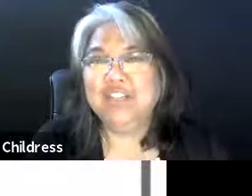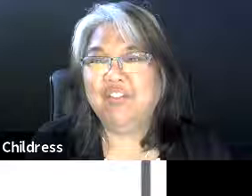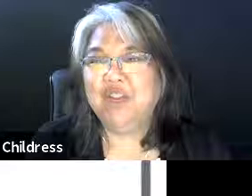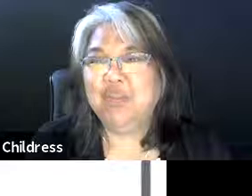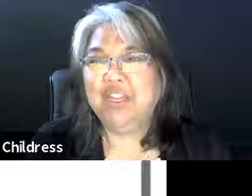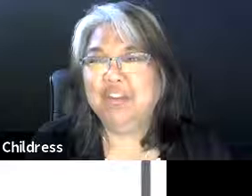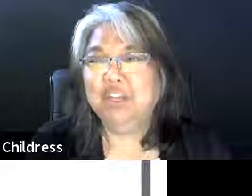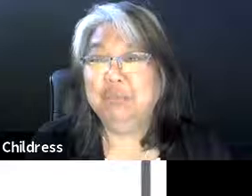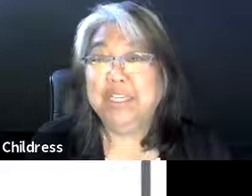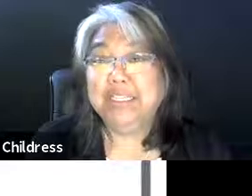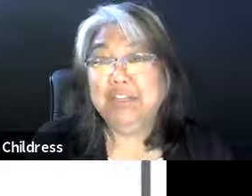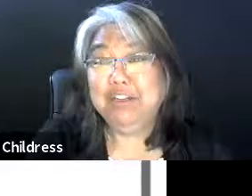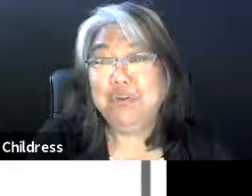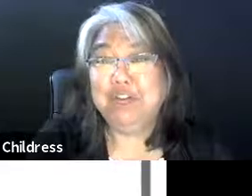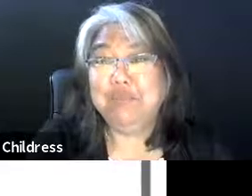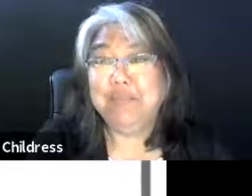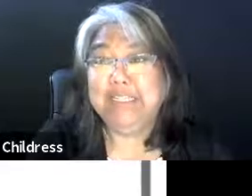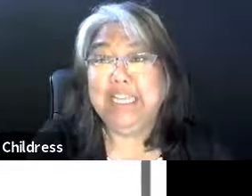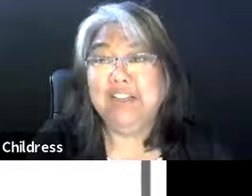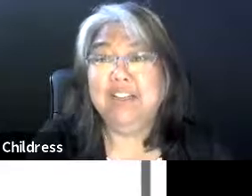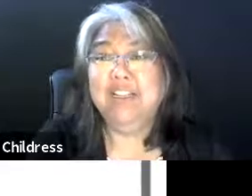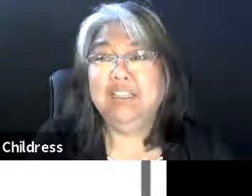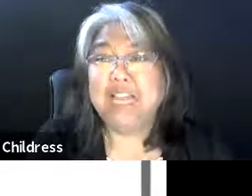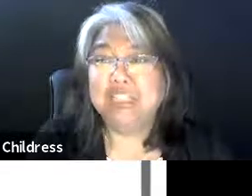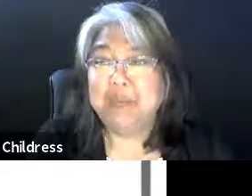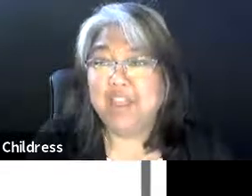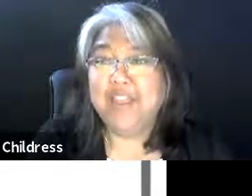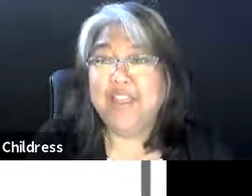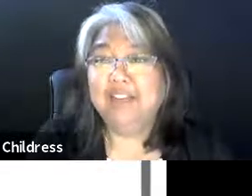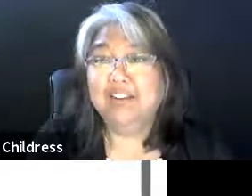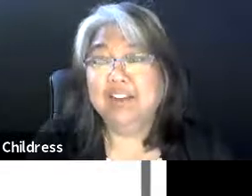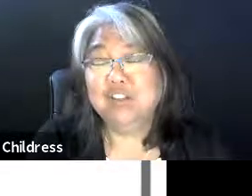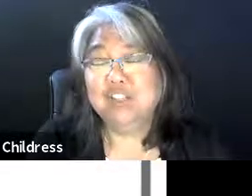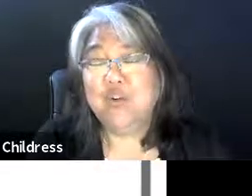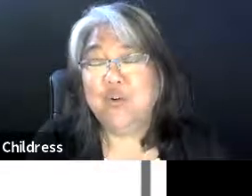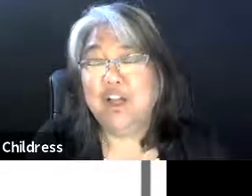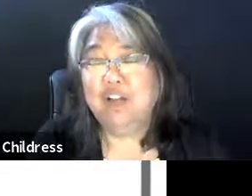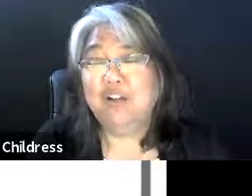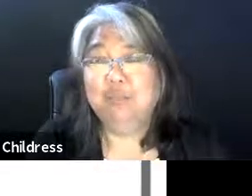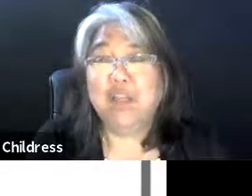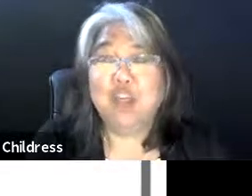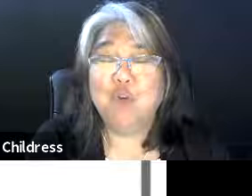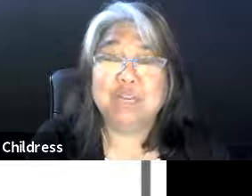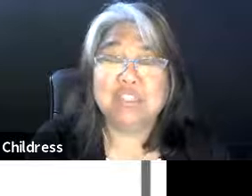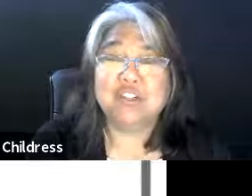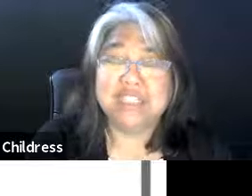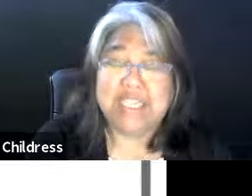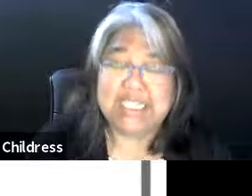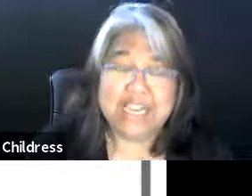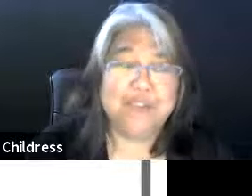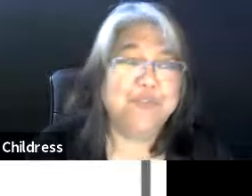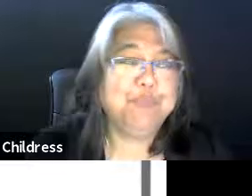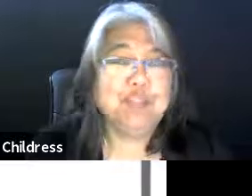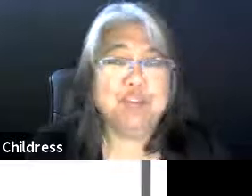of wishing that we could be at, we could have been at LEAD last month, and so I hope you guys are